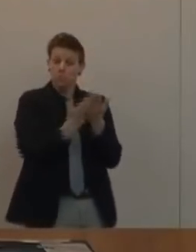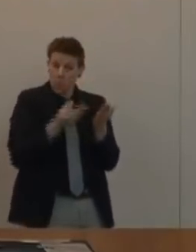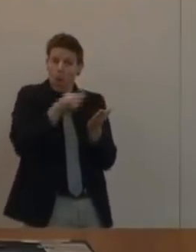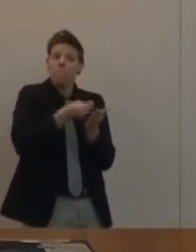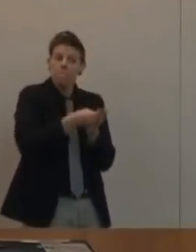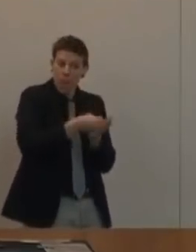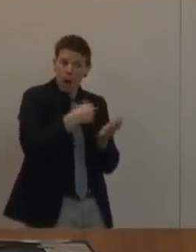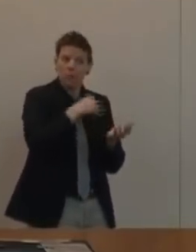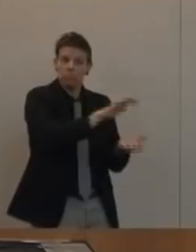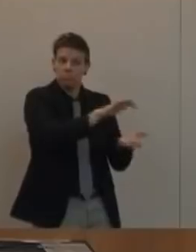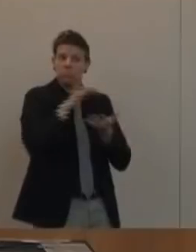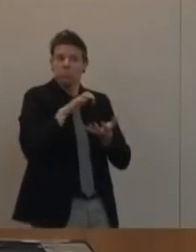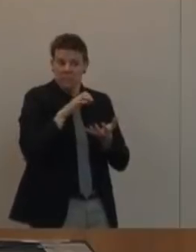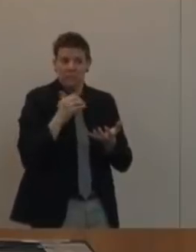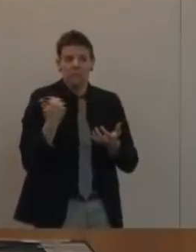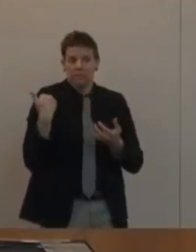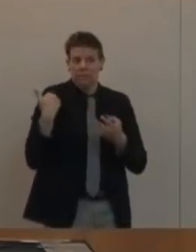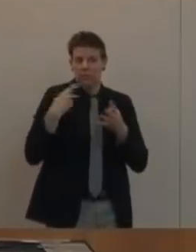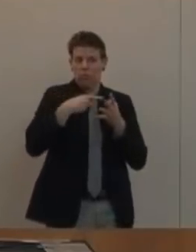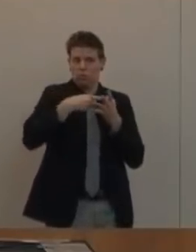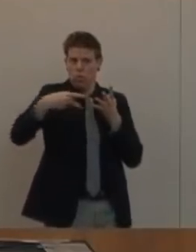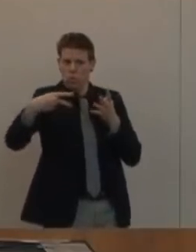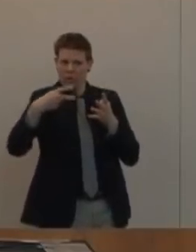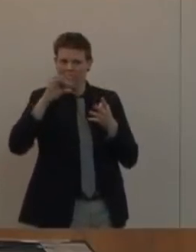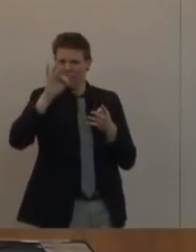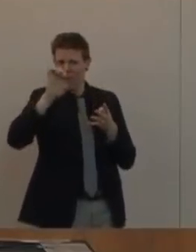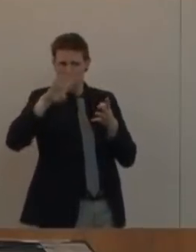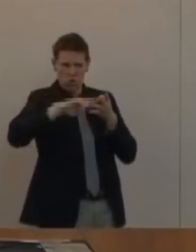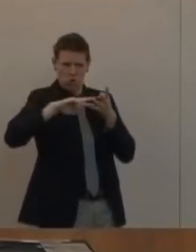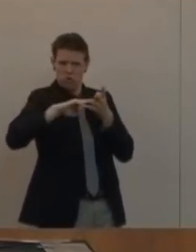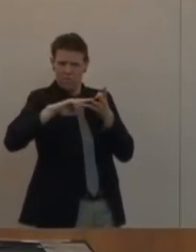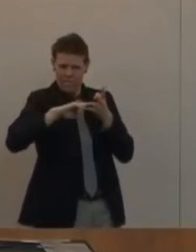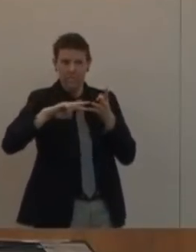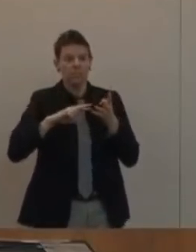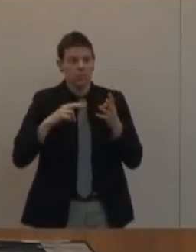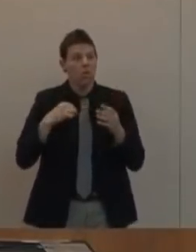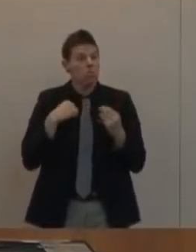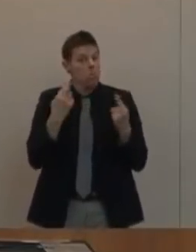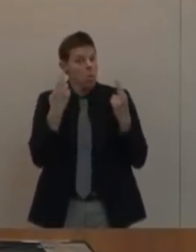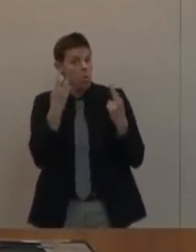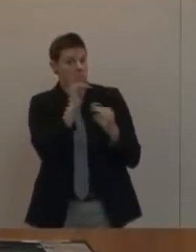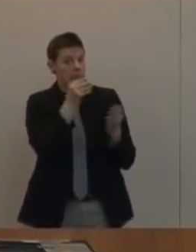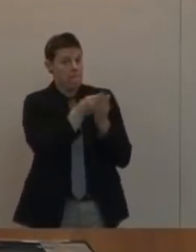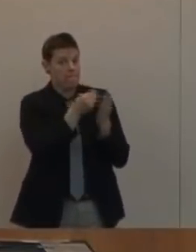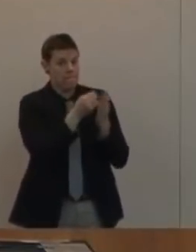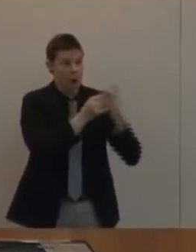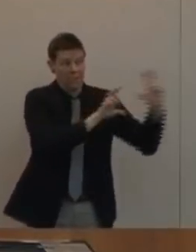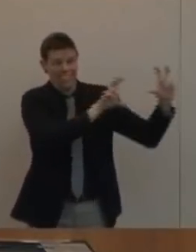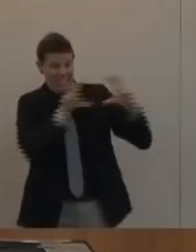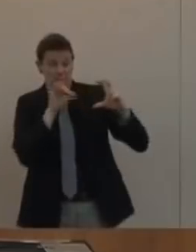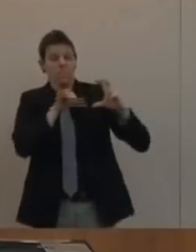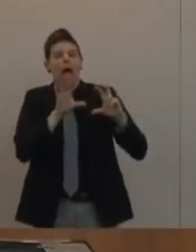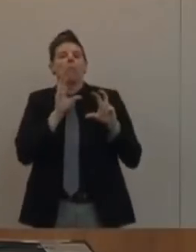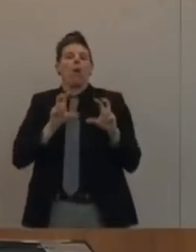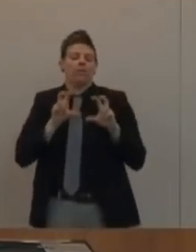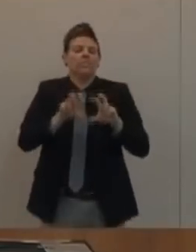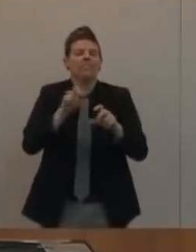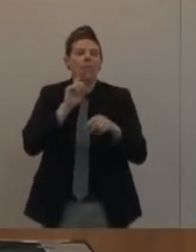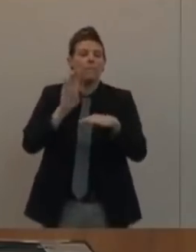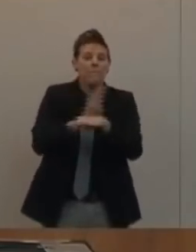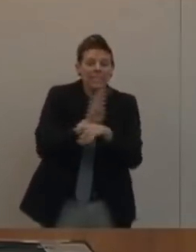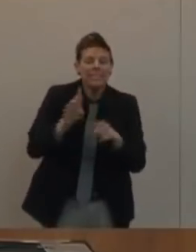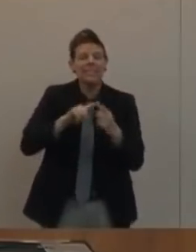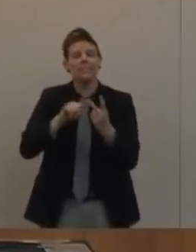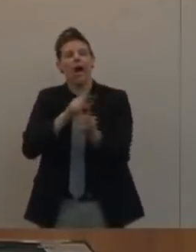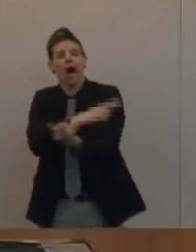in April. We hope it's the first of large investments for hospitals, small businesses. Individuals should expect to receive